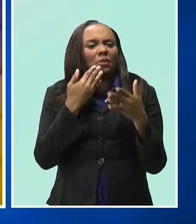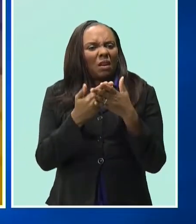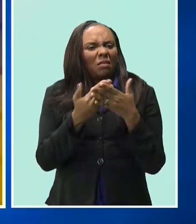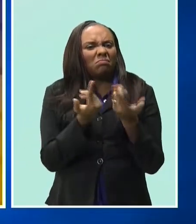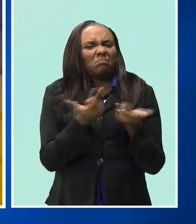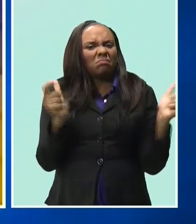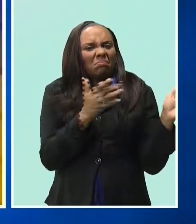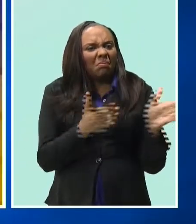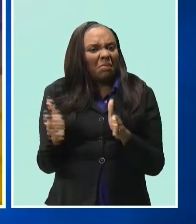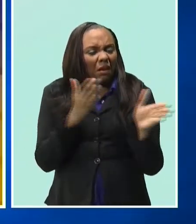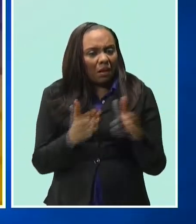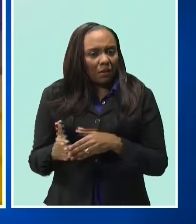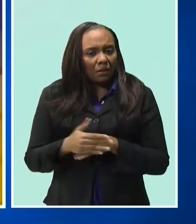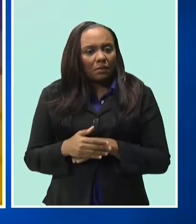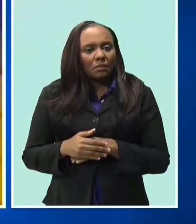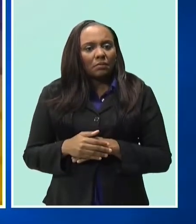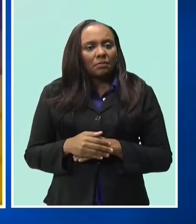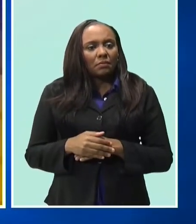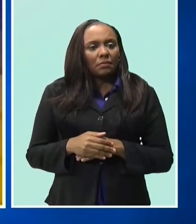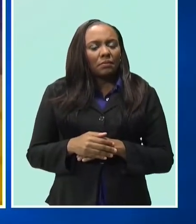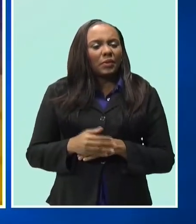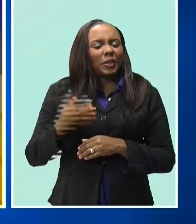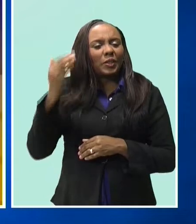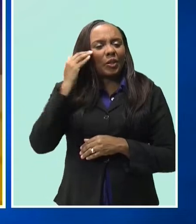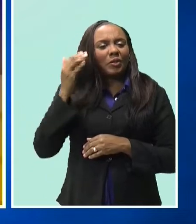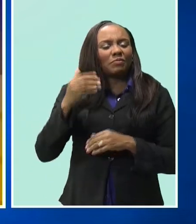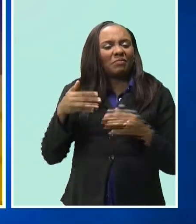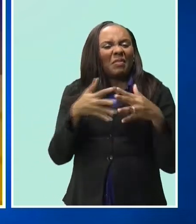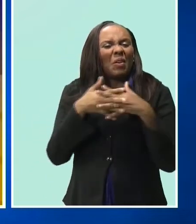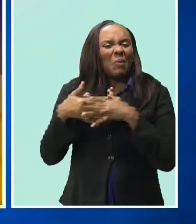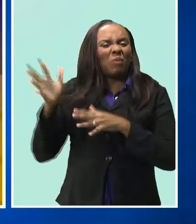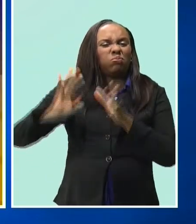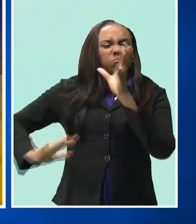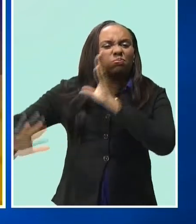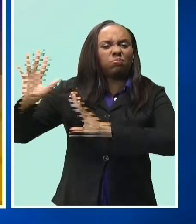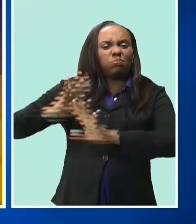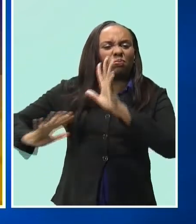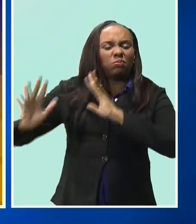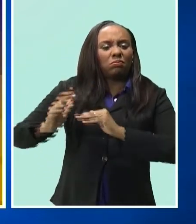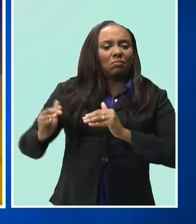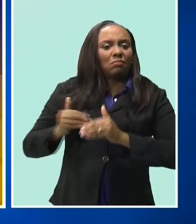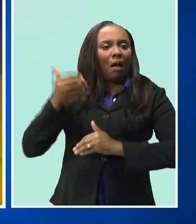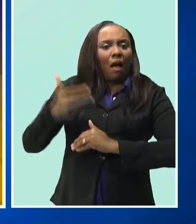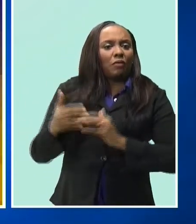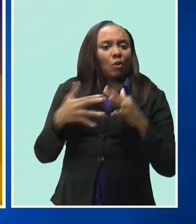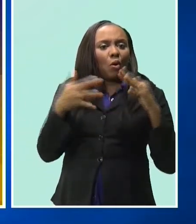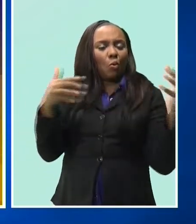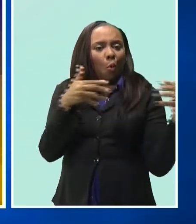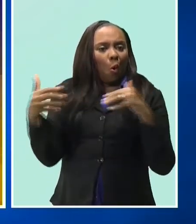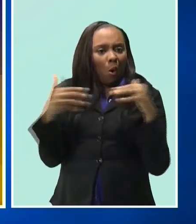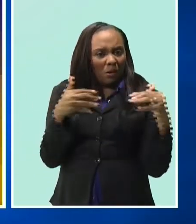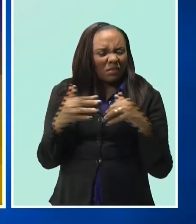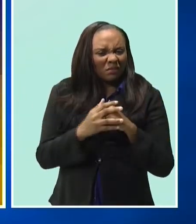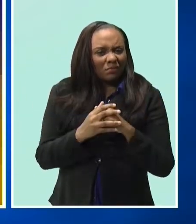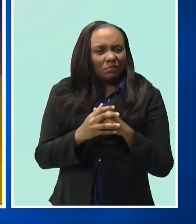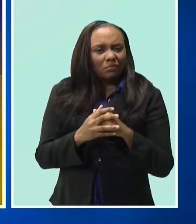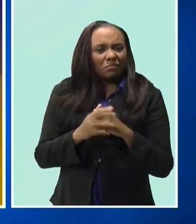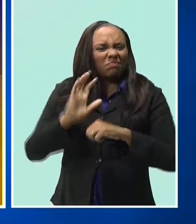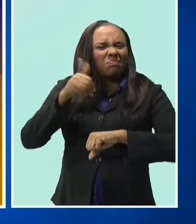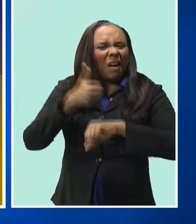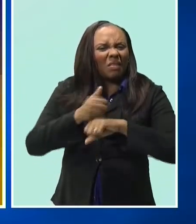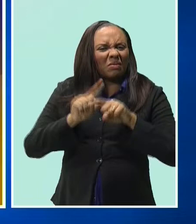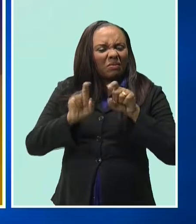happened in the United States after the war, a kind of New Deal. And I think that the Caribbean Development Bank and some of the other entities,